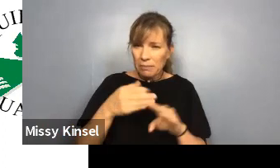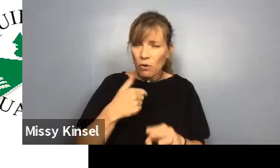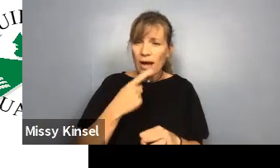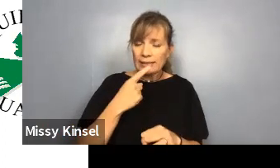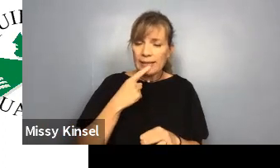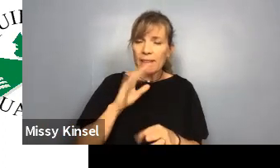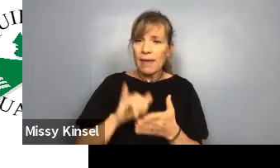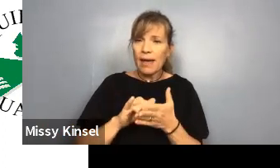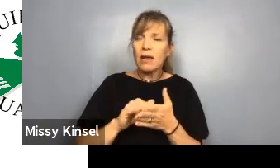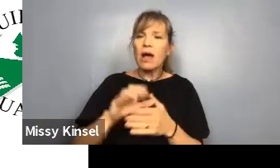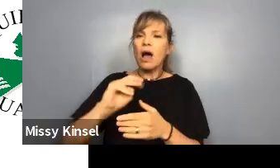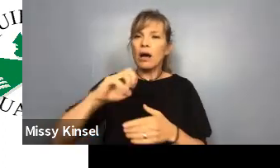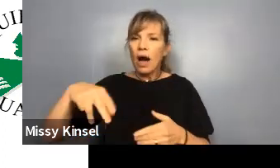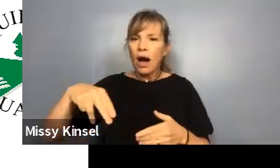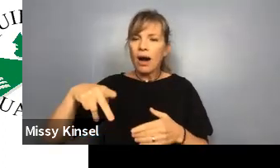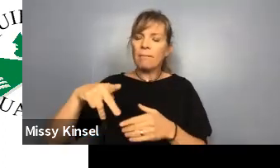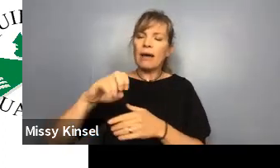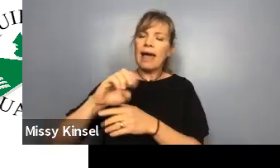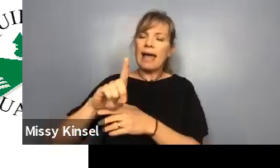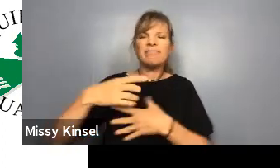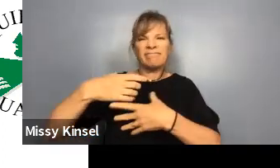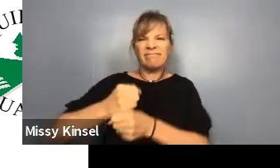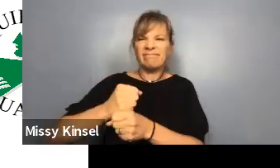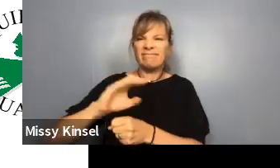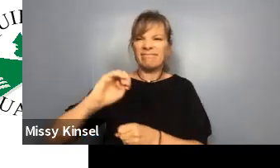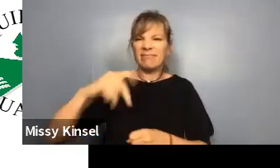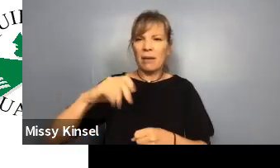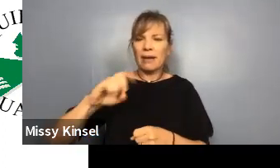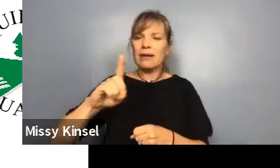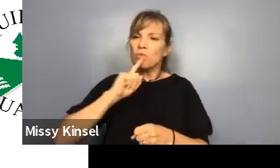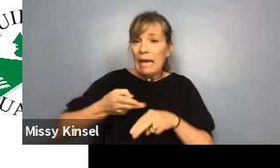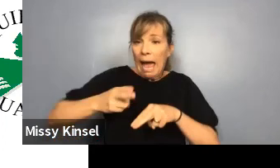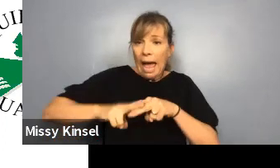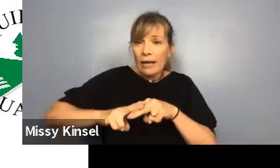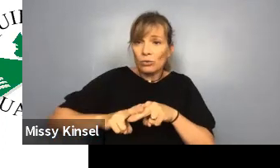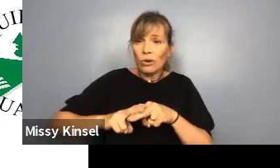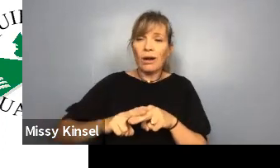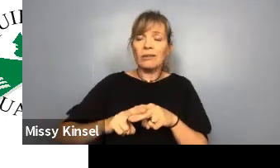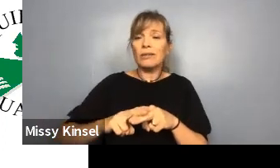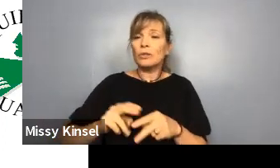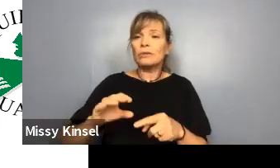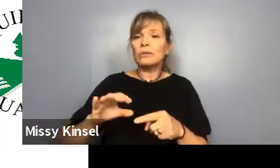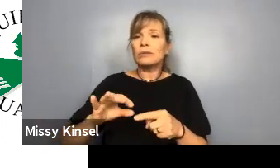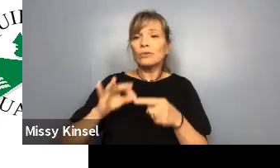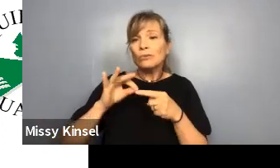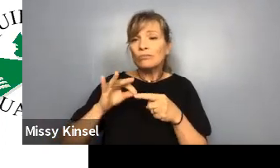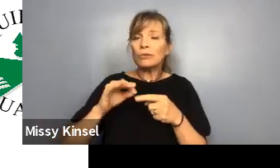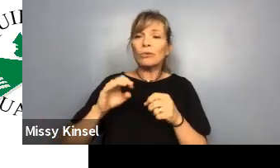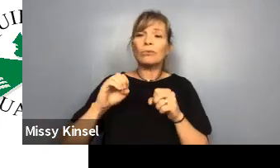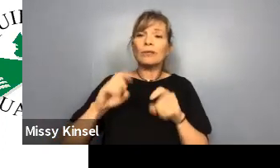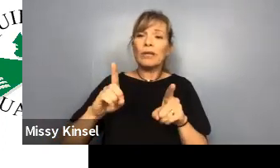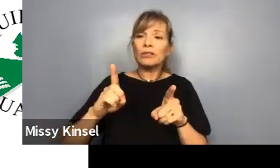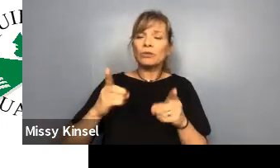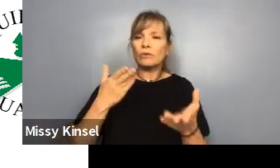compensatory education, or Comp Ed for short, are extra educational services that can make up